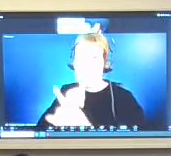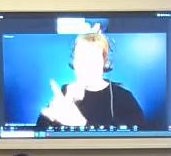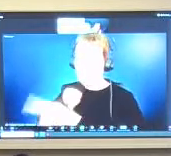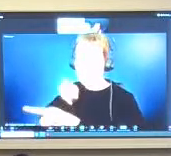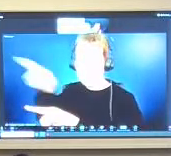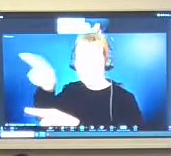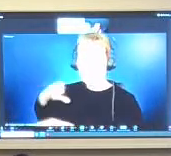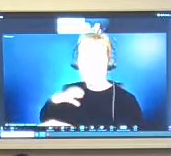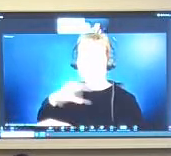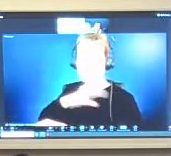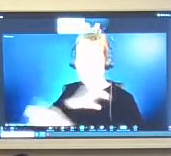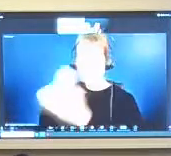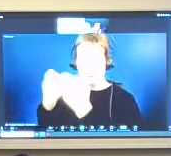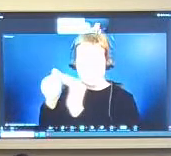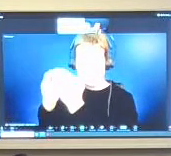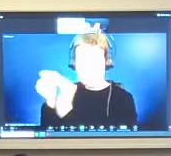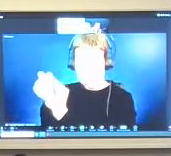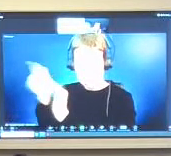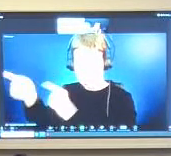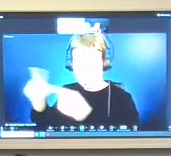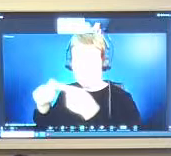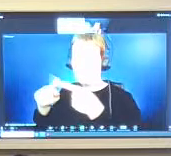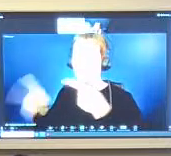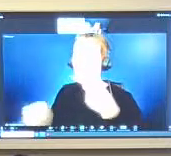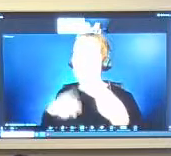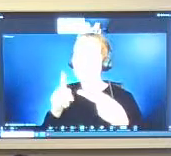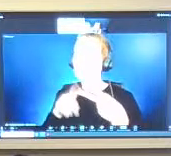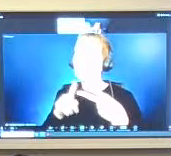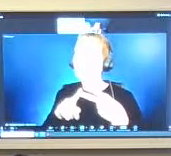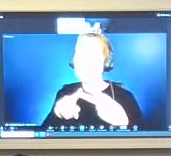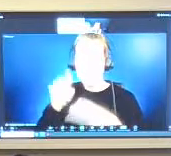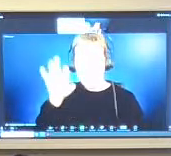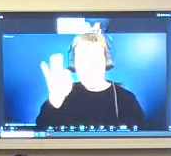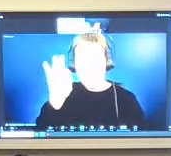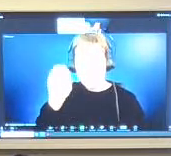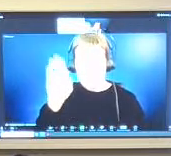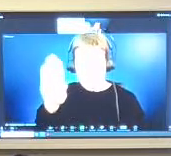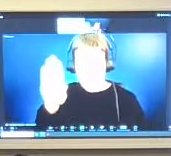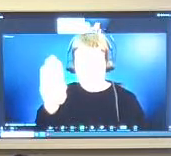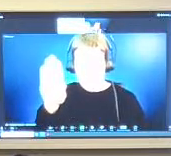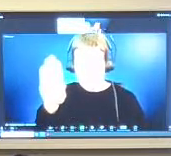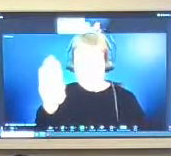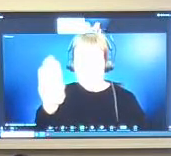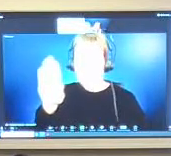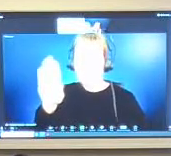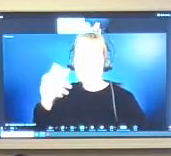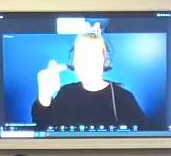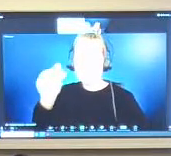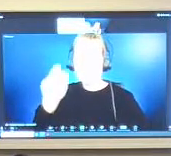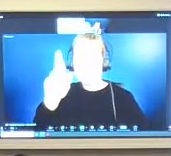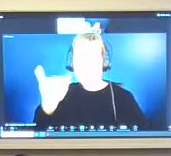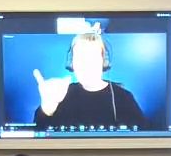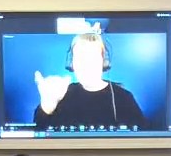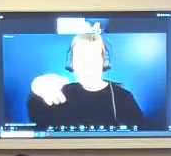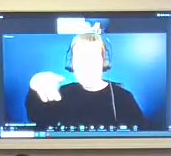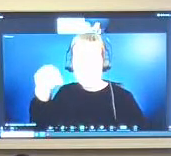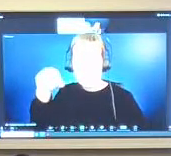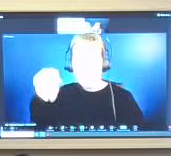Pope. This is all tentative, so I'm speaking in the positive, but it's tentative. Gary Pope, who